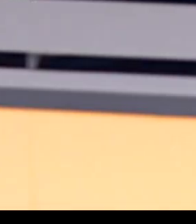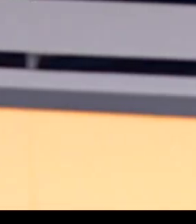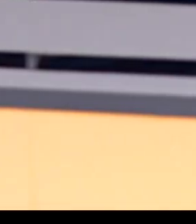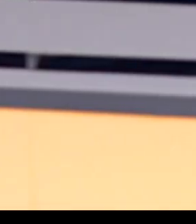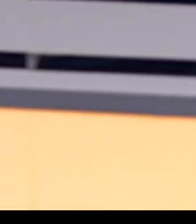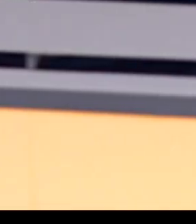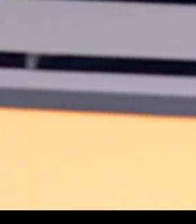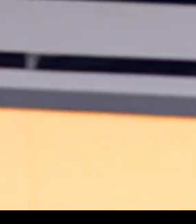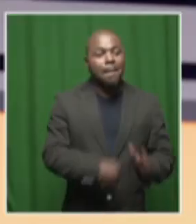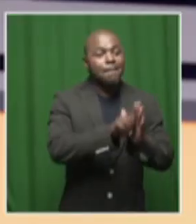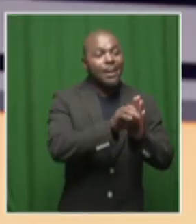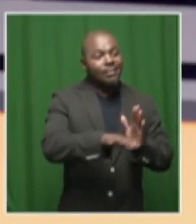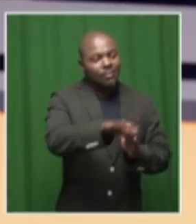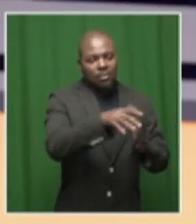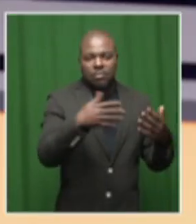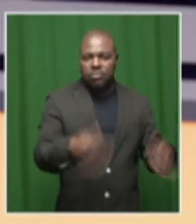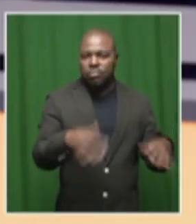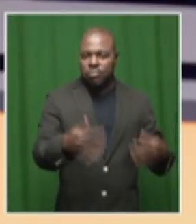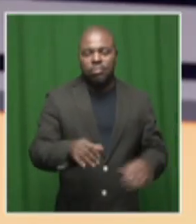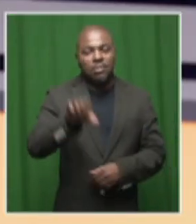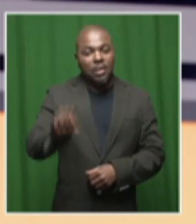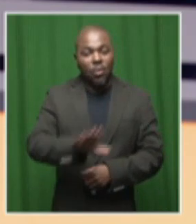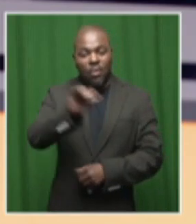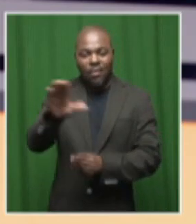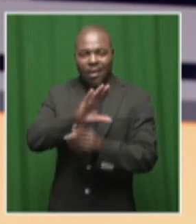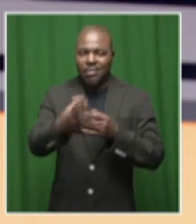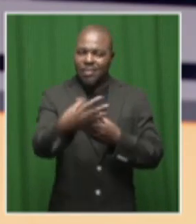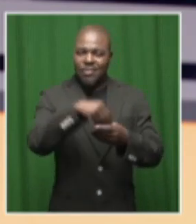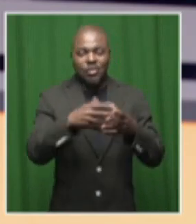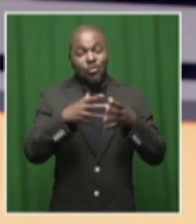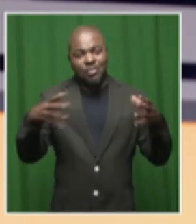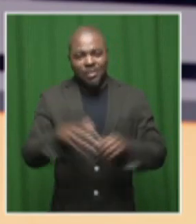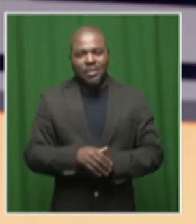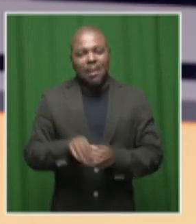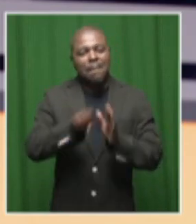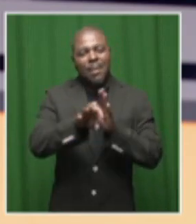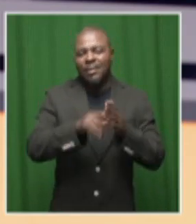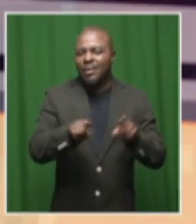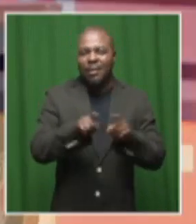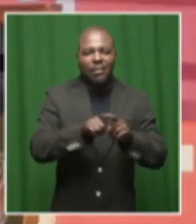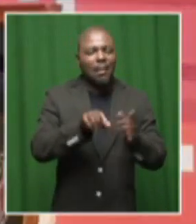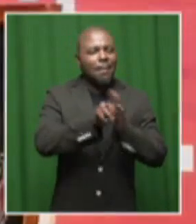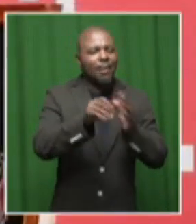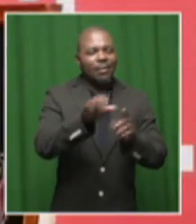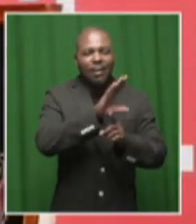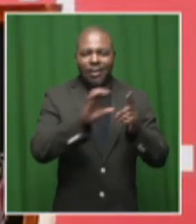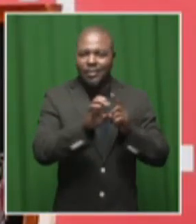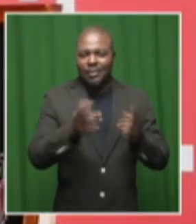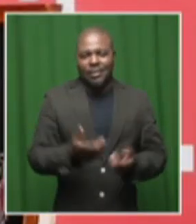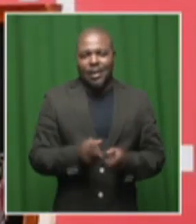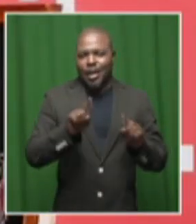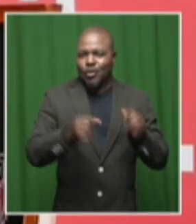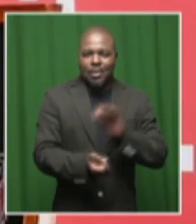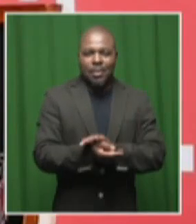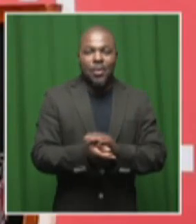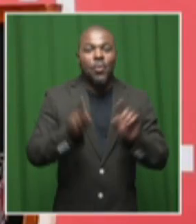Welcome back, everybody. Now, markets, a massive part of South African culture, but markets, or any sense of market culture, wouldn't be possible without the